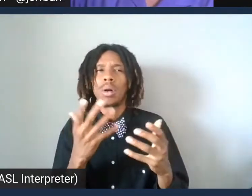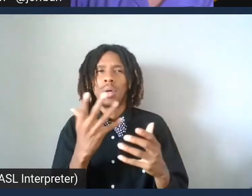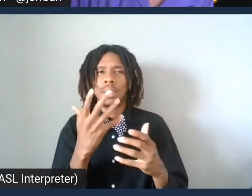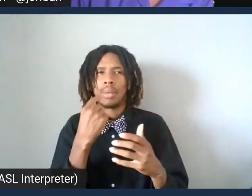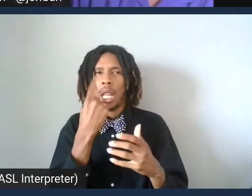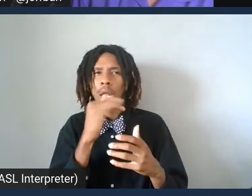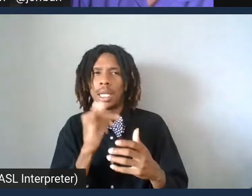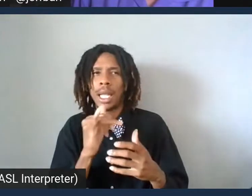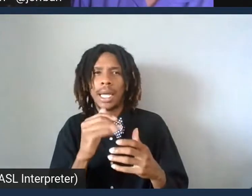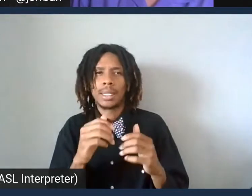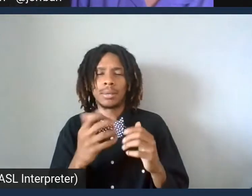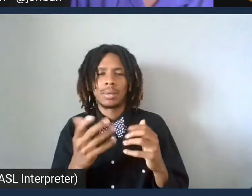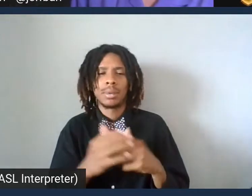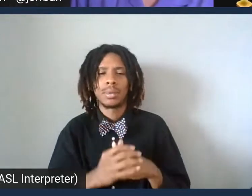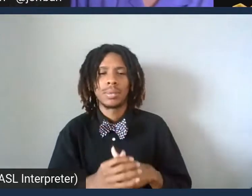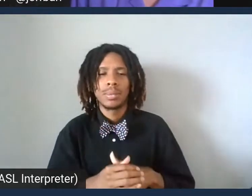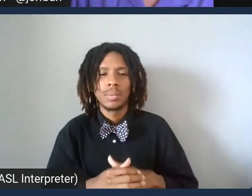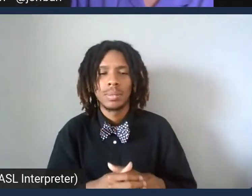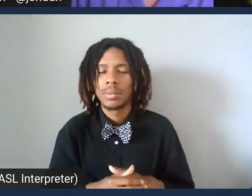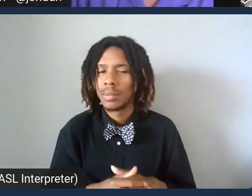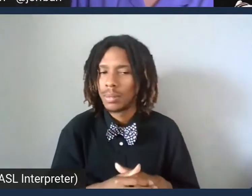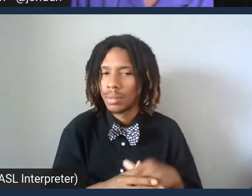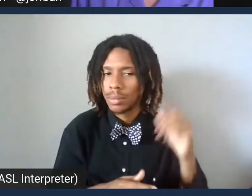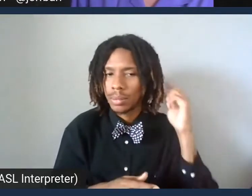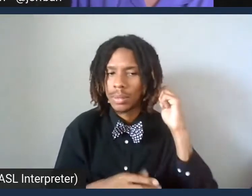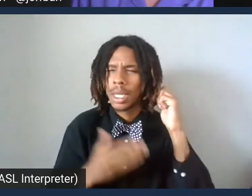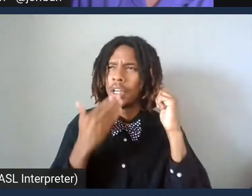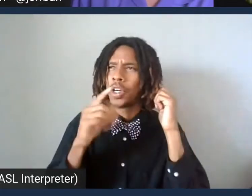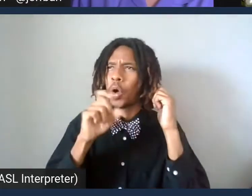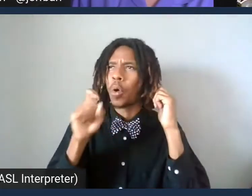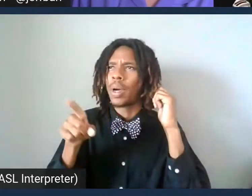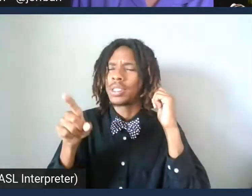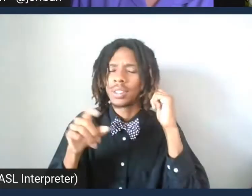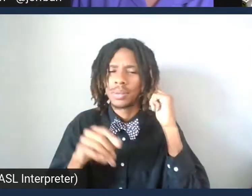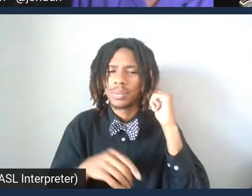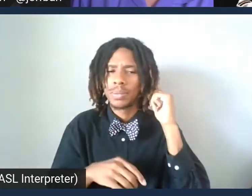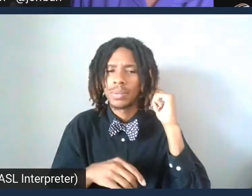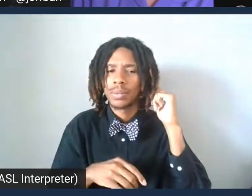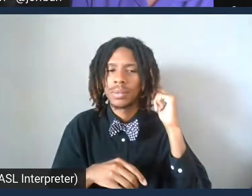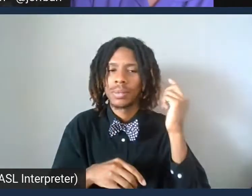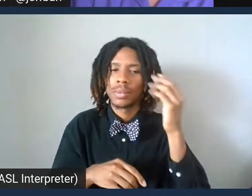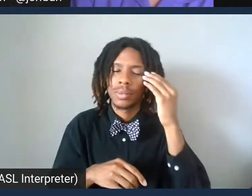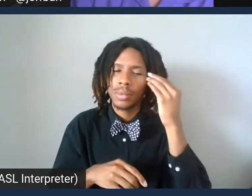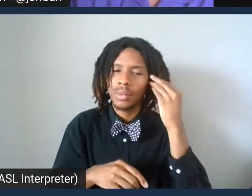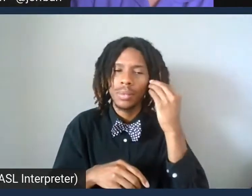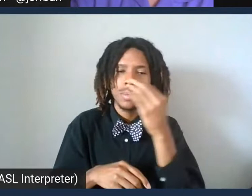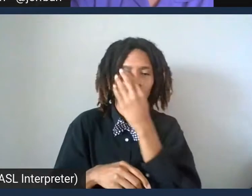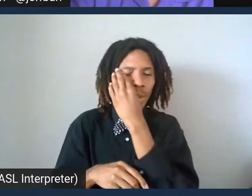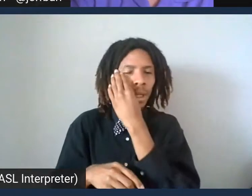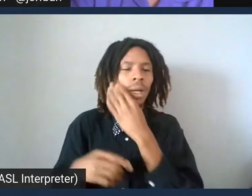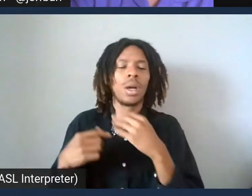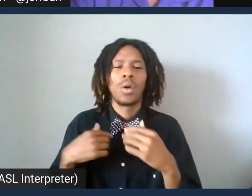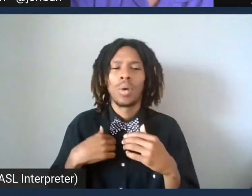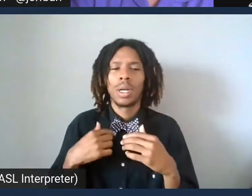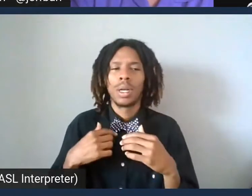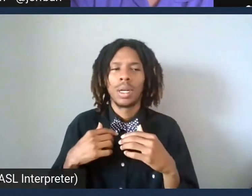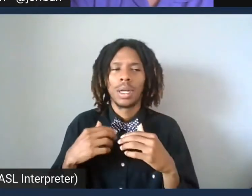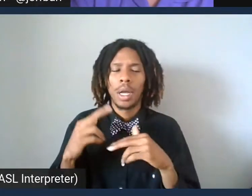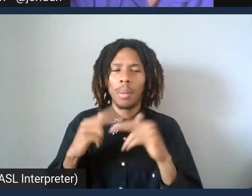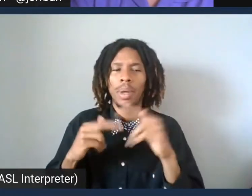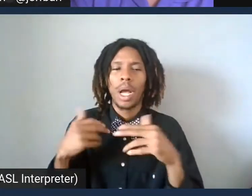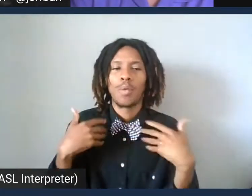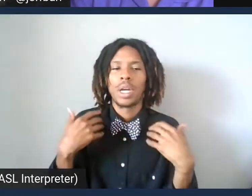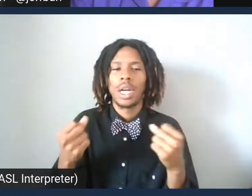how do things transpire? That's a good question, Jeff. So being in Routery 3, we build our recovery